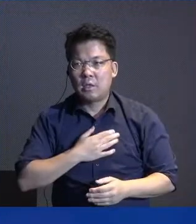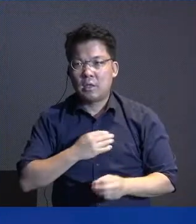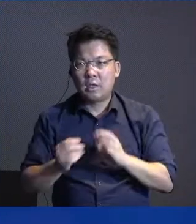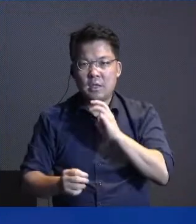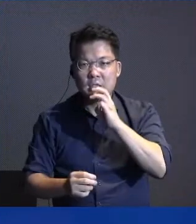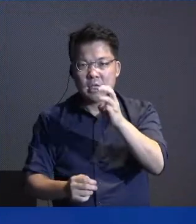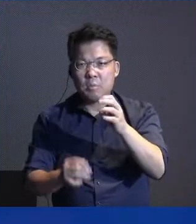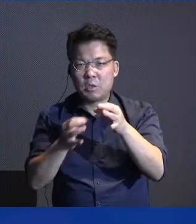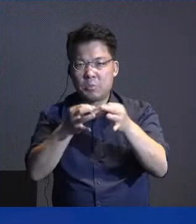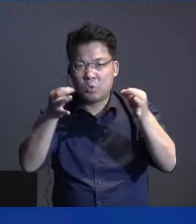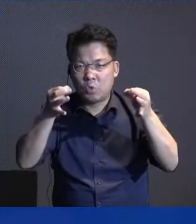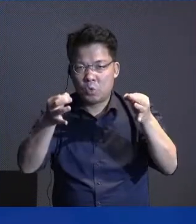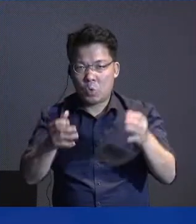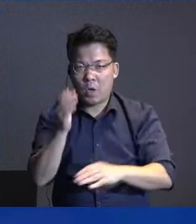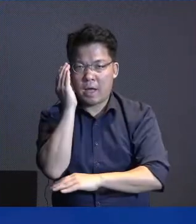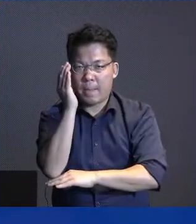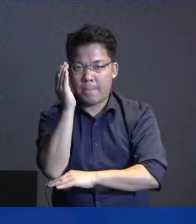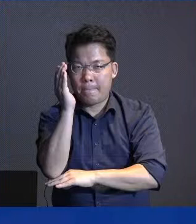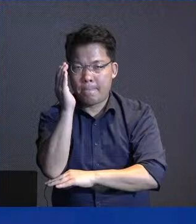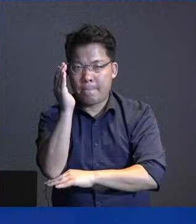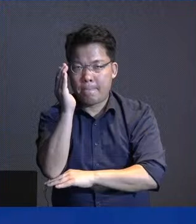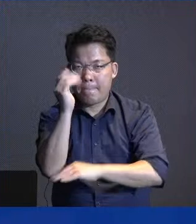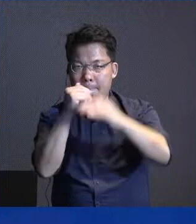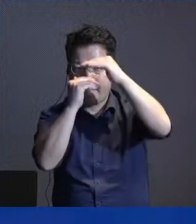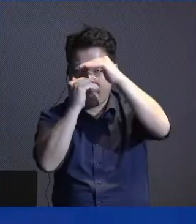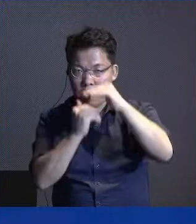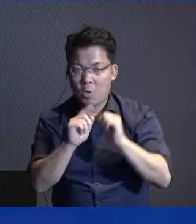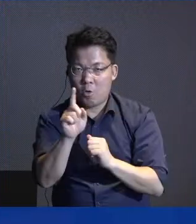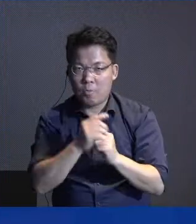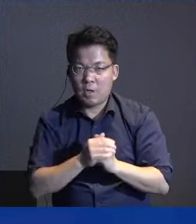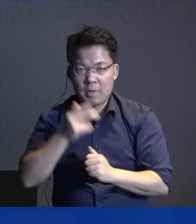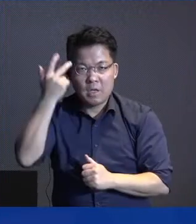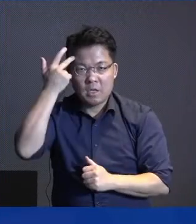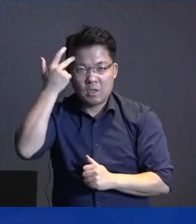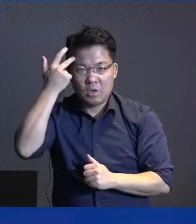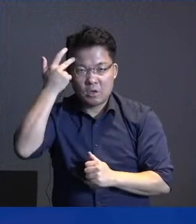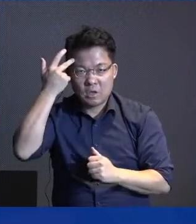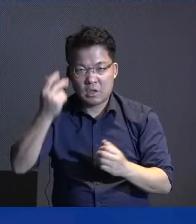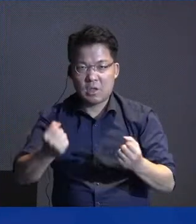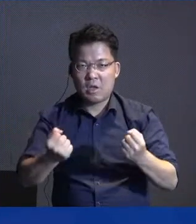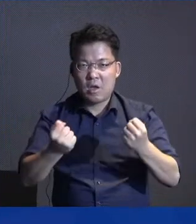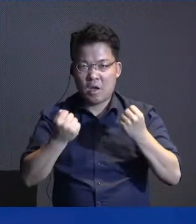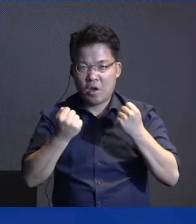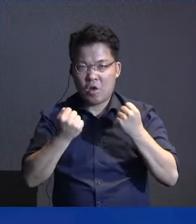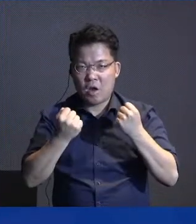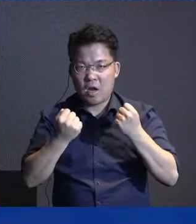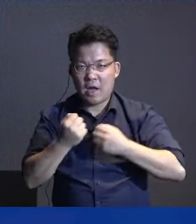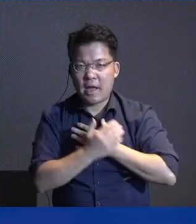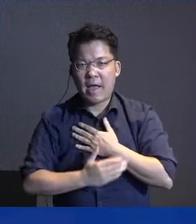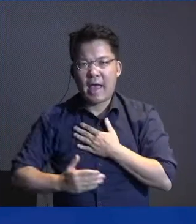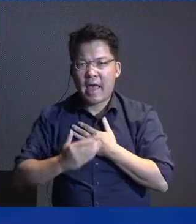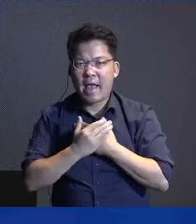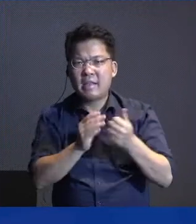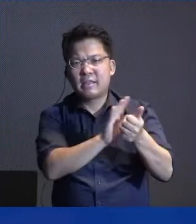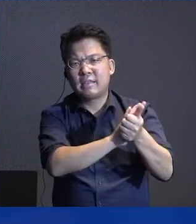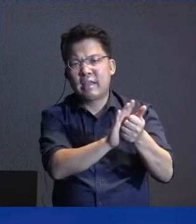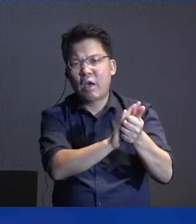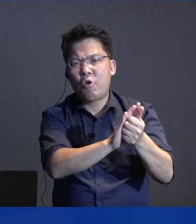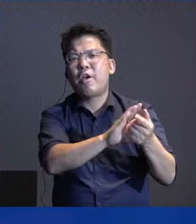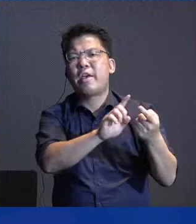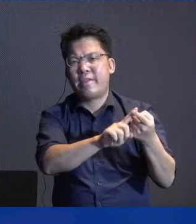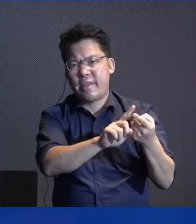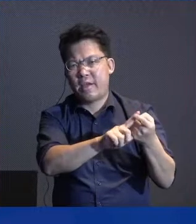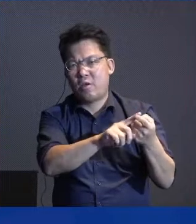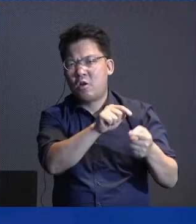the different aspects of mental health care in older persons, especially in the